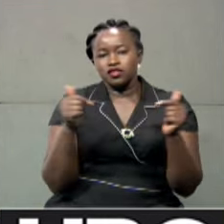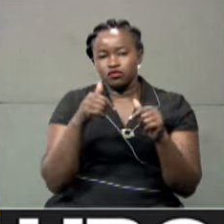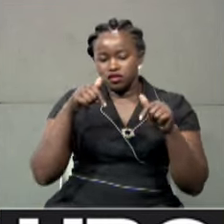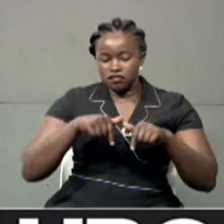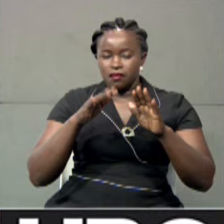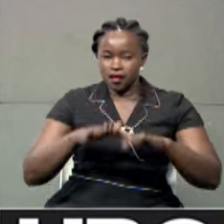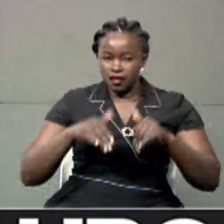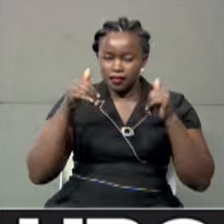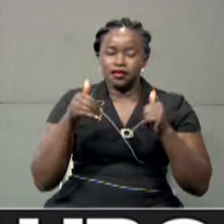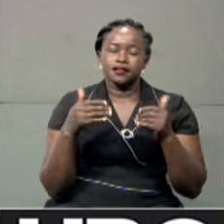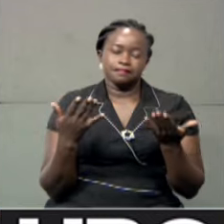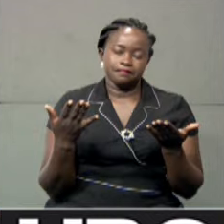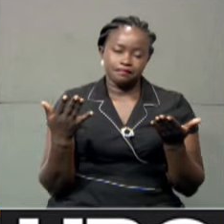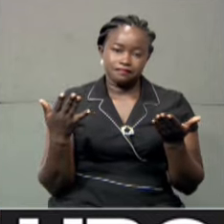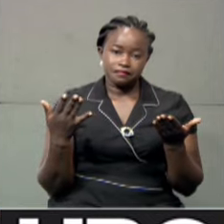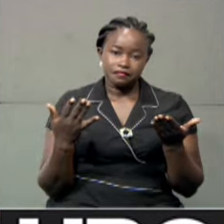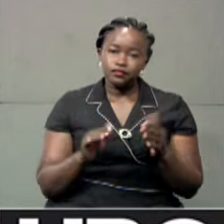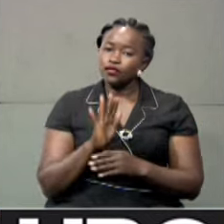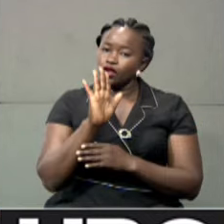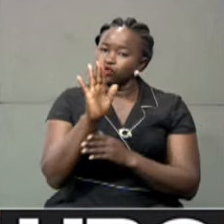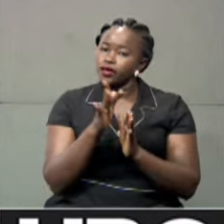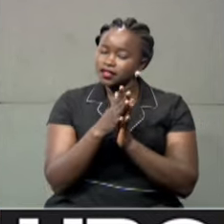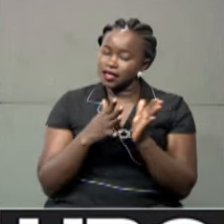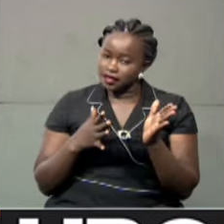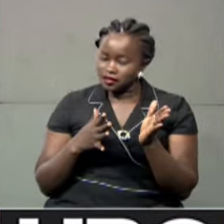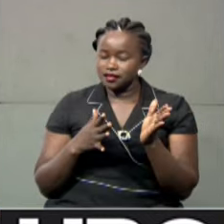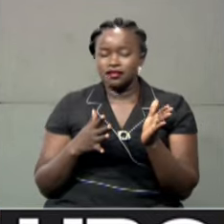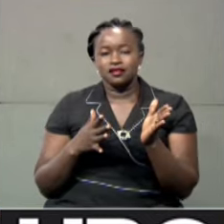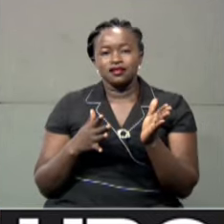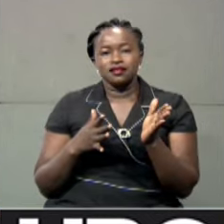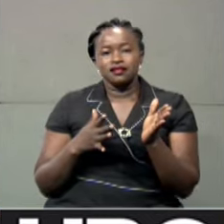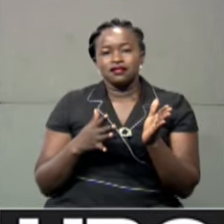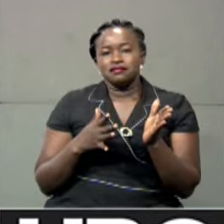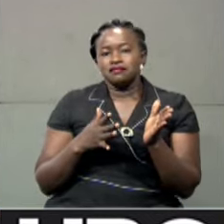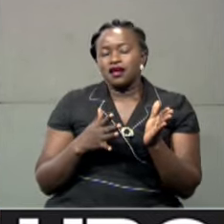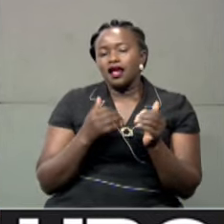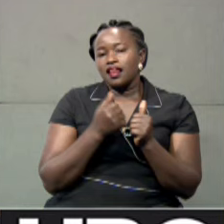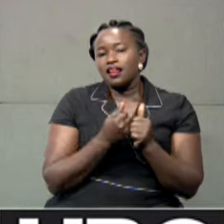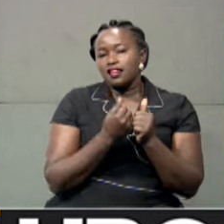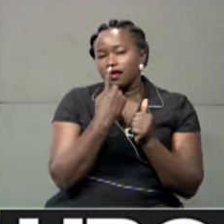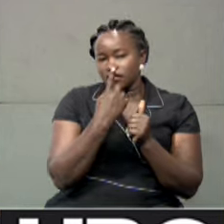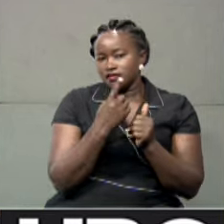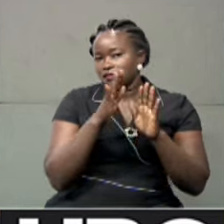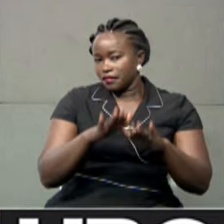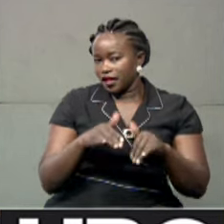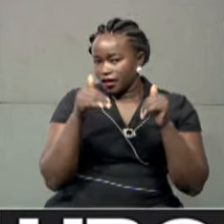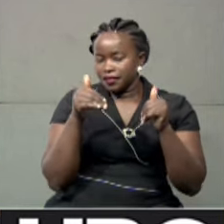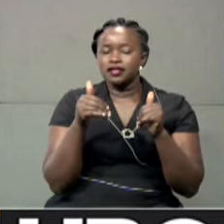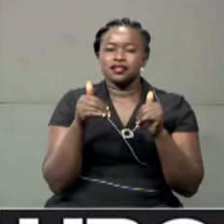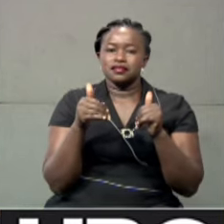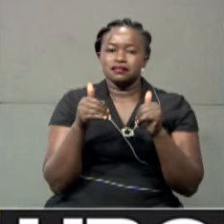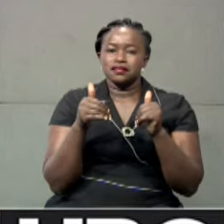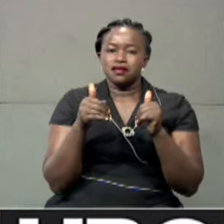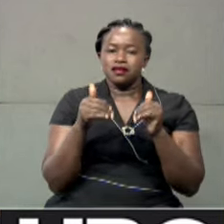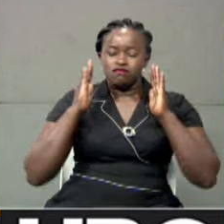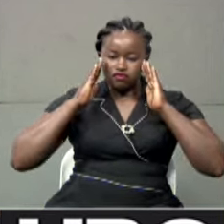Parliament. Your Excellency, the 11th Parliament, as a